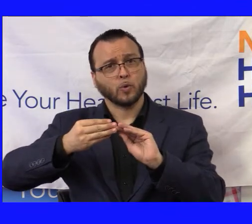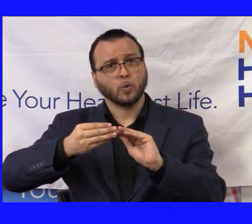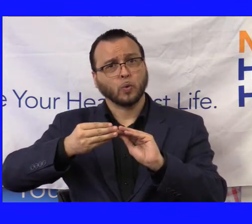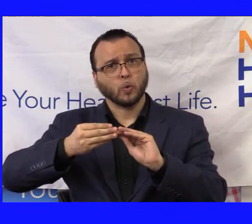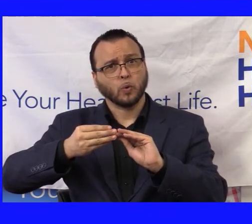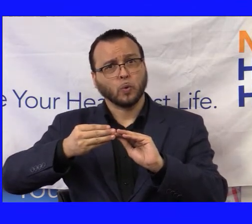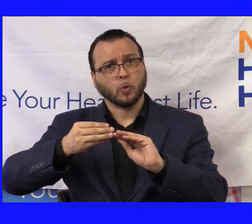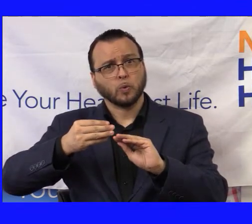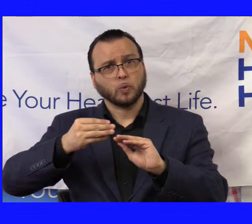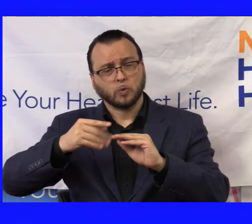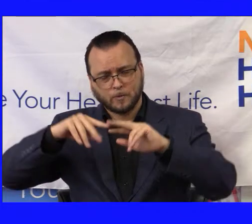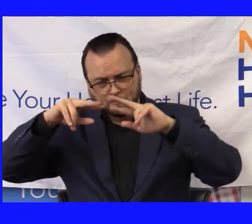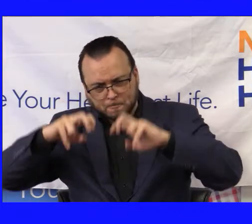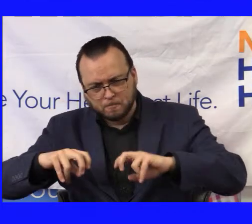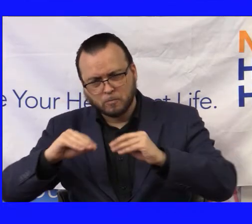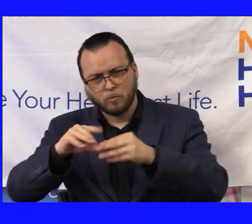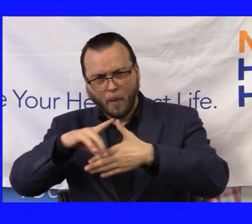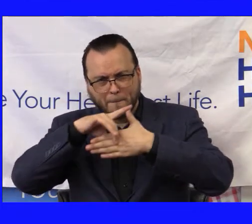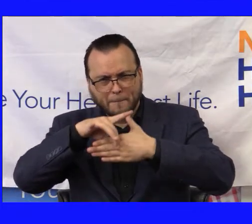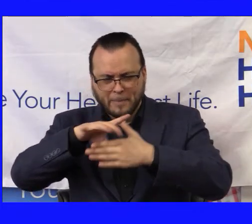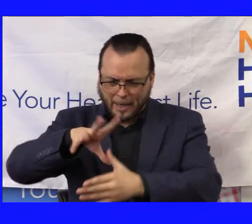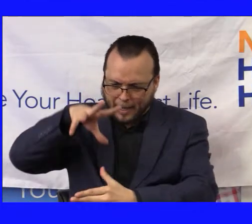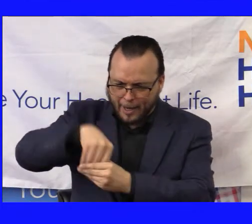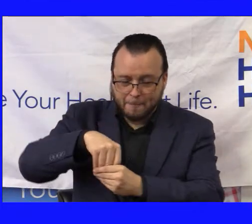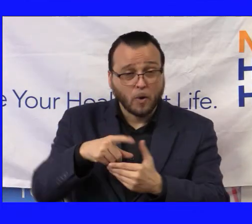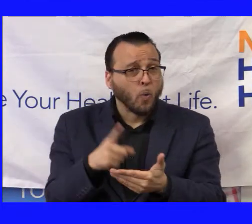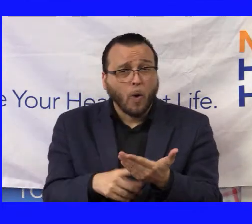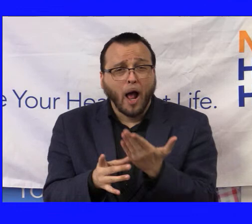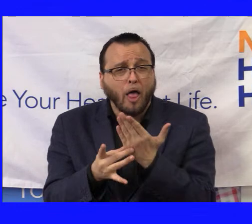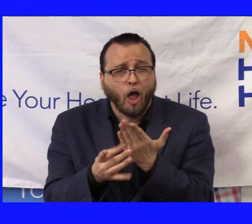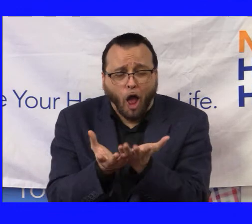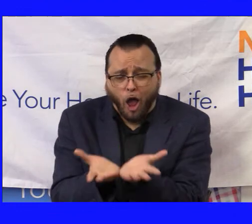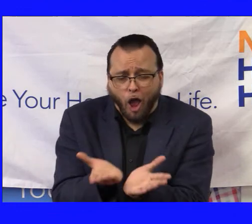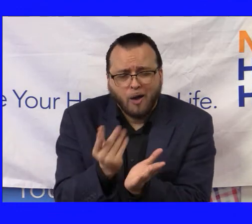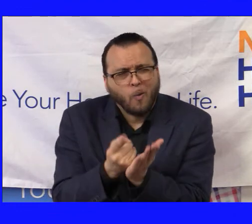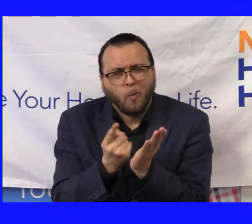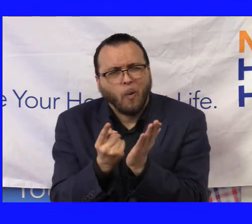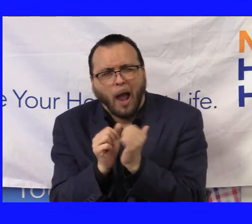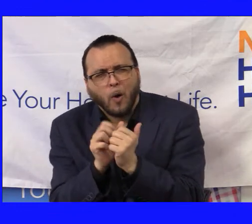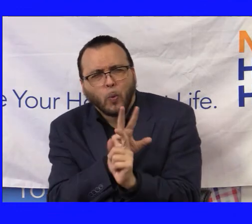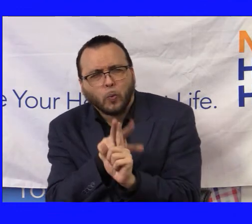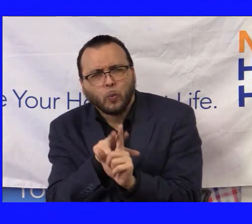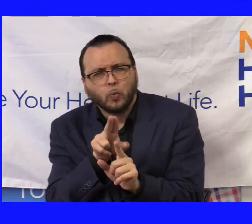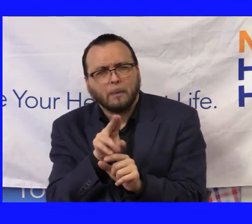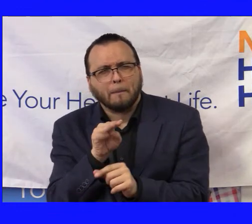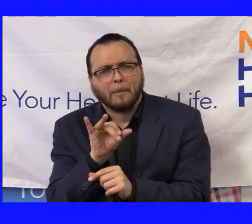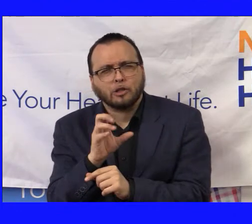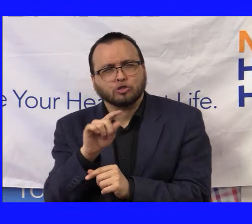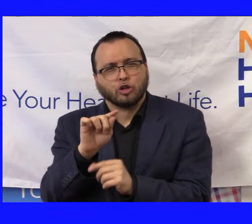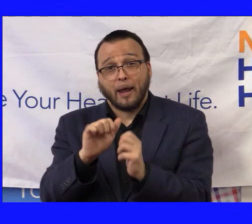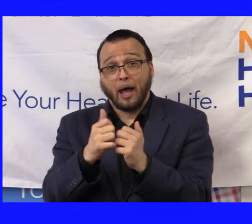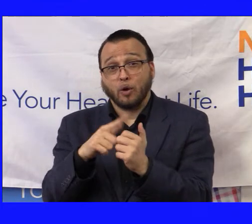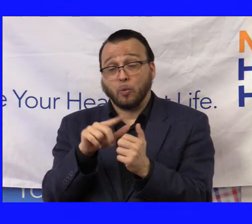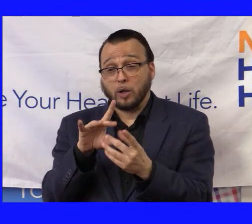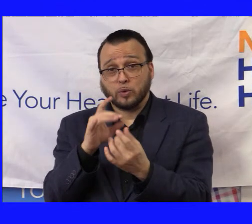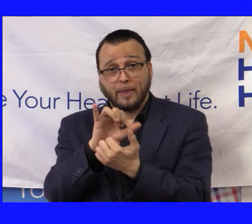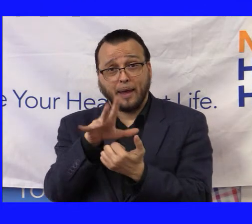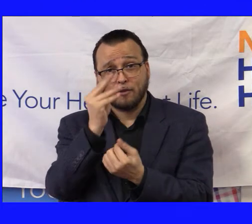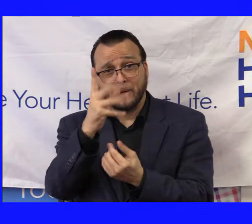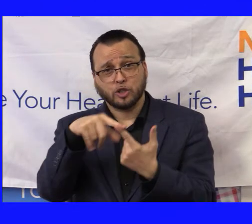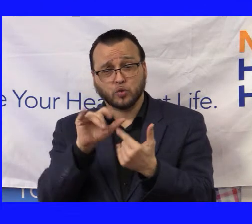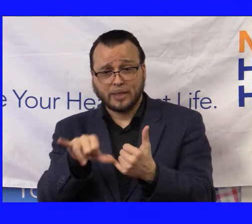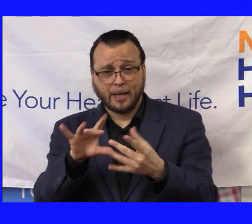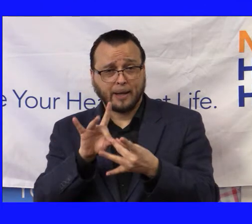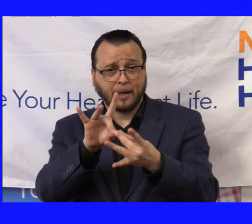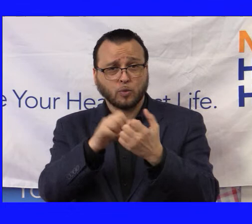for more meaning in the data, to see, what is the context that MyChart is really used in. And again, how can we leverage that to stay connected to our patients, to get